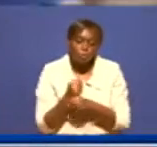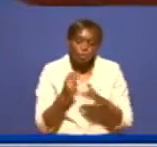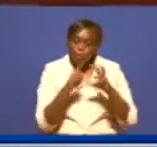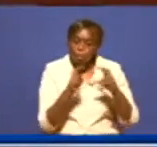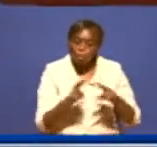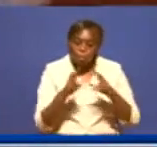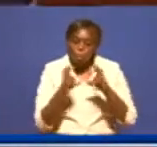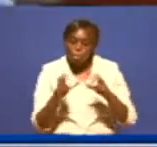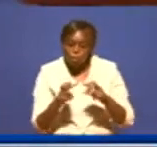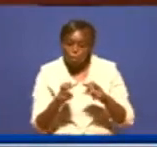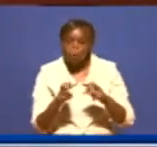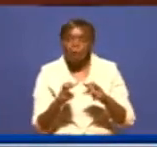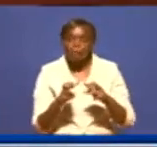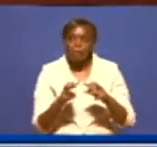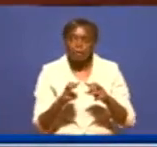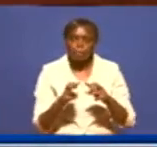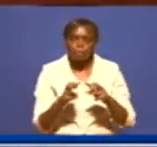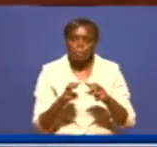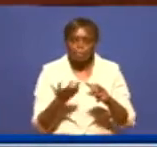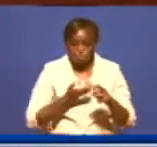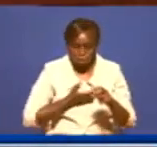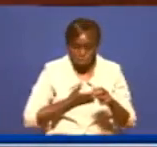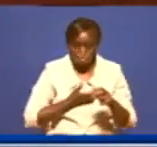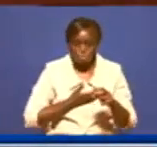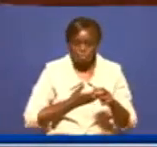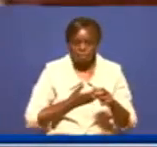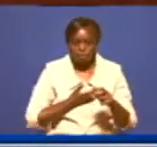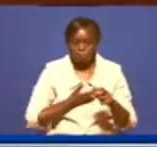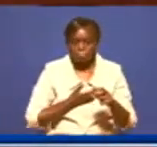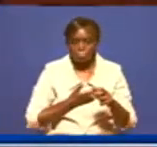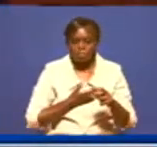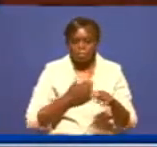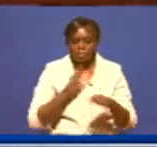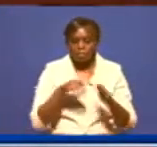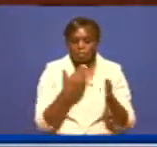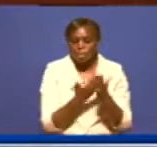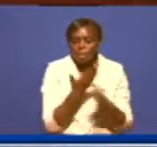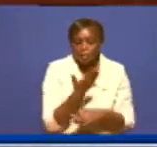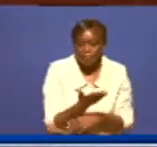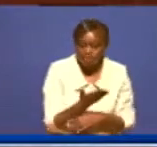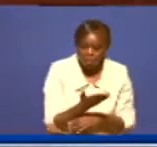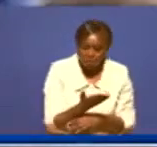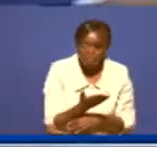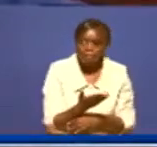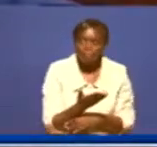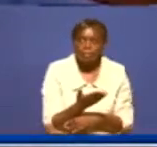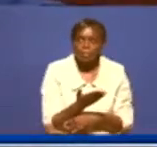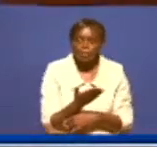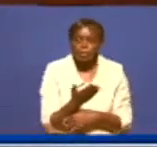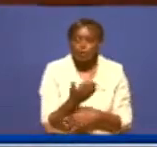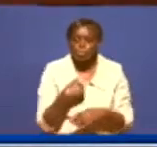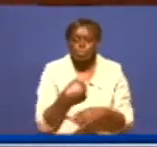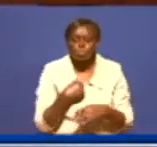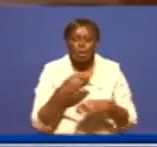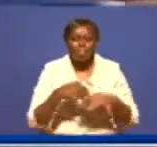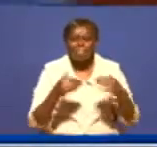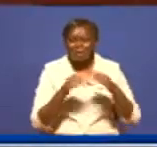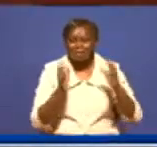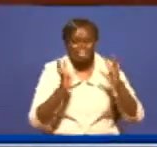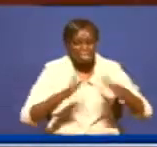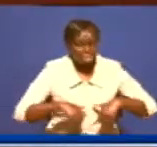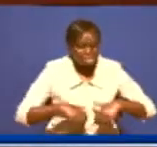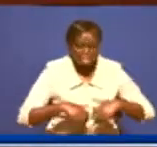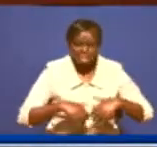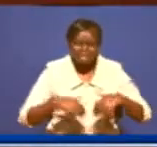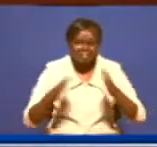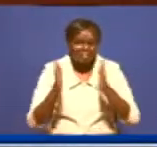there is right opposition to the tenant that is there. You reach there, the your property has been destroyed, toilet